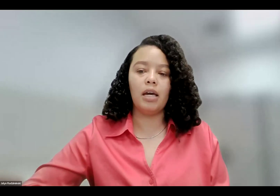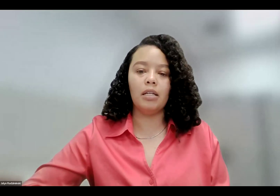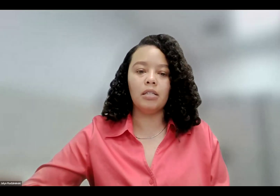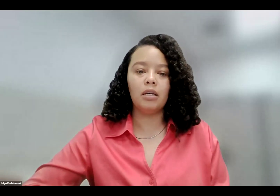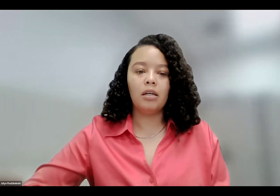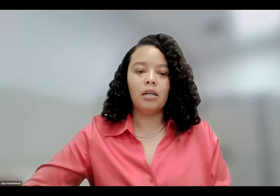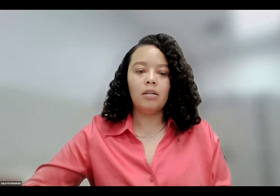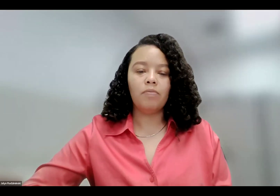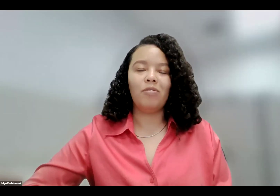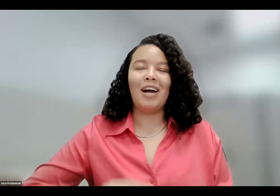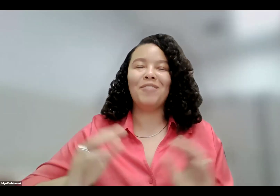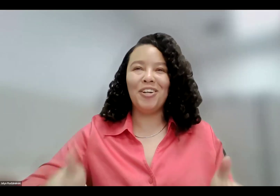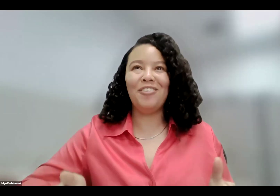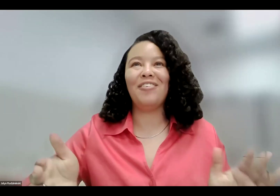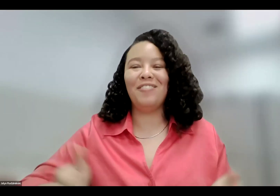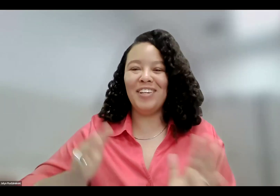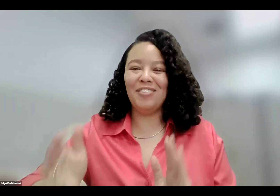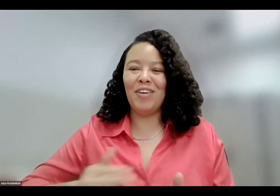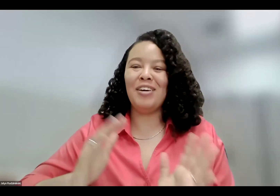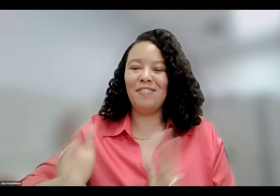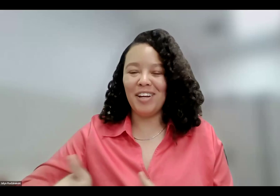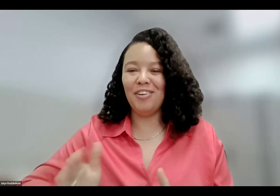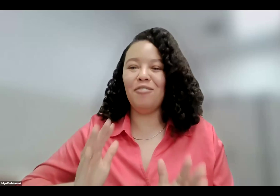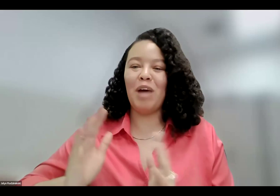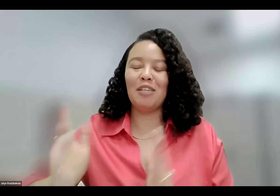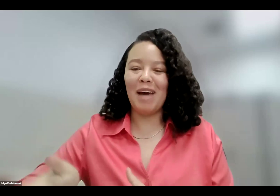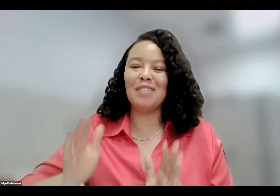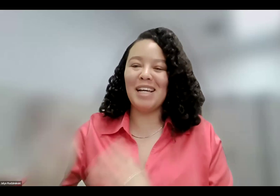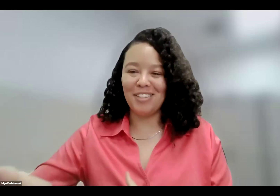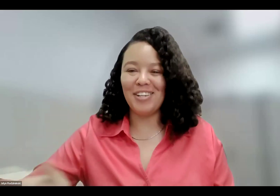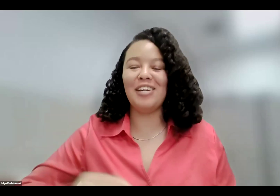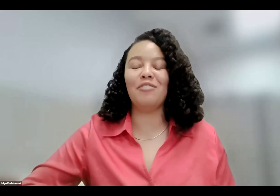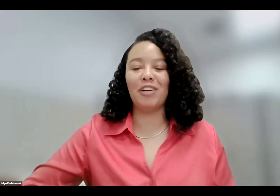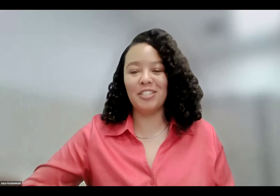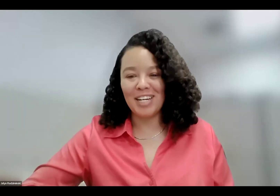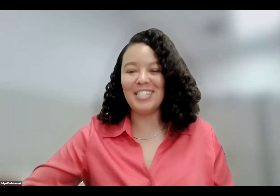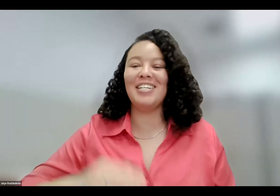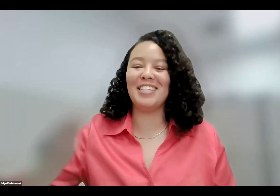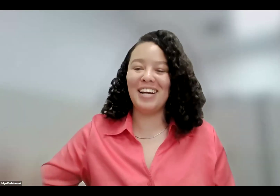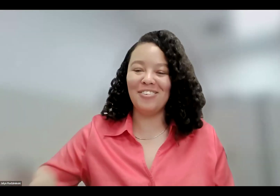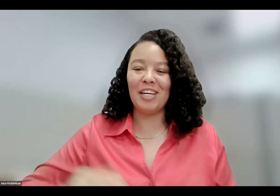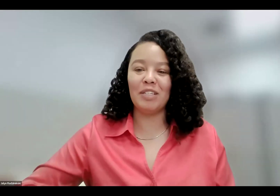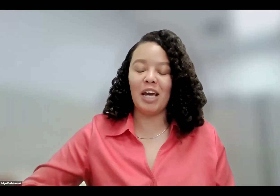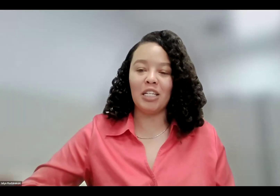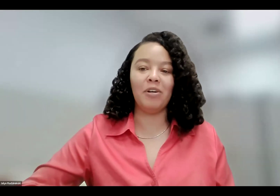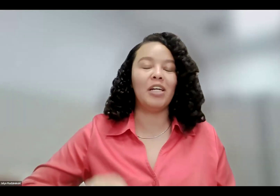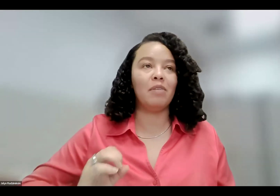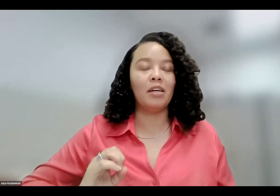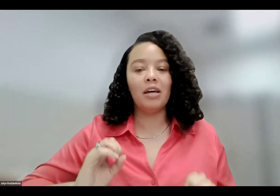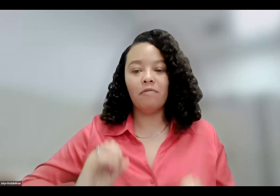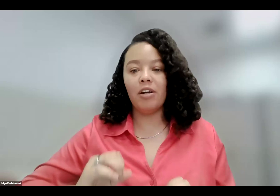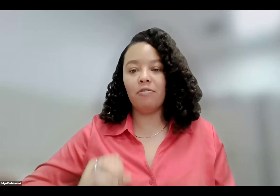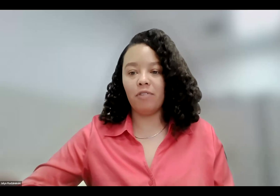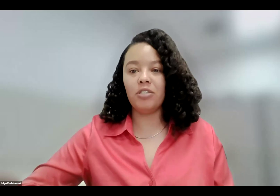experiences. And I'm sure my fellow as a past Bazelonian frustrations, and I know Kim's an expert, it could